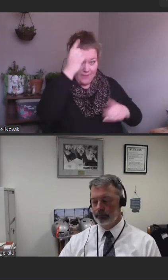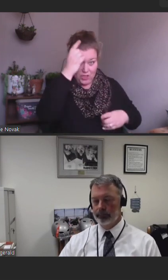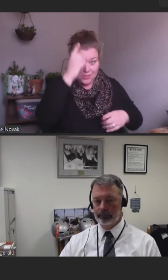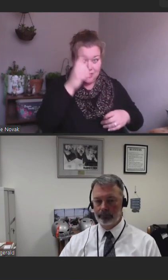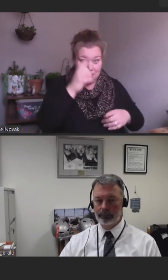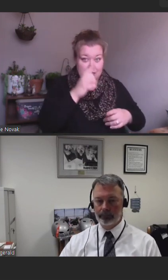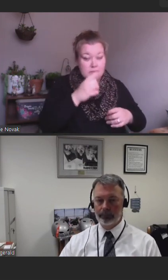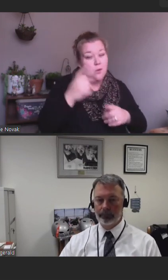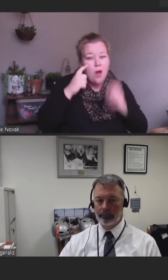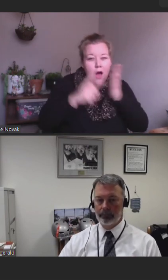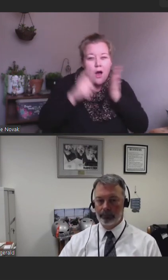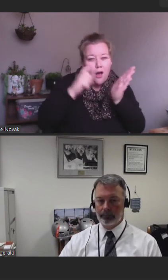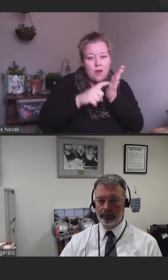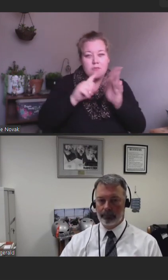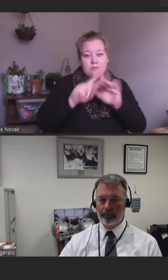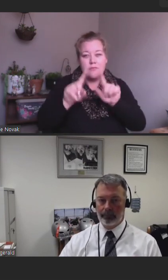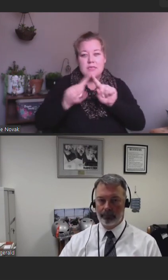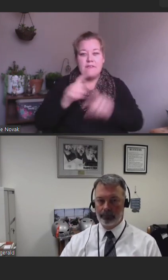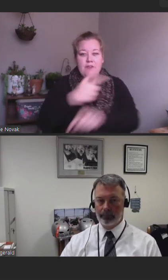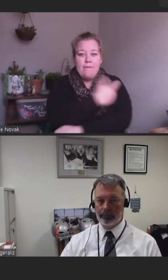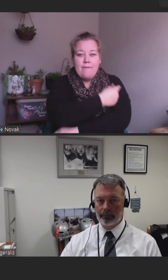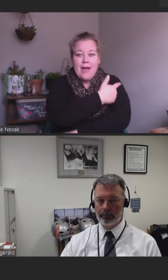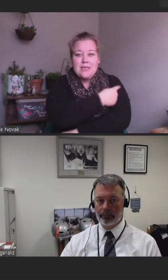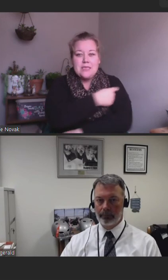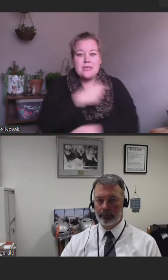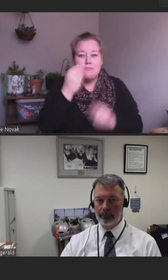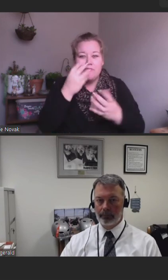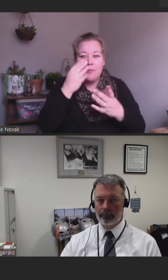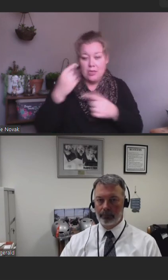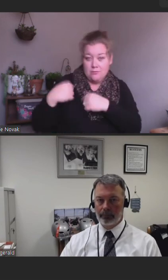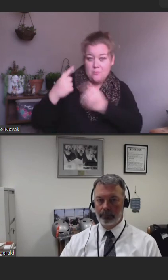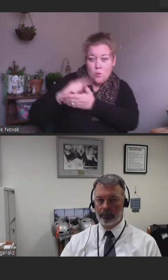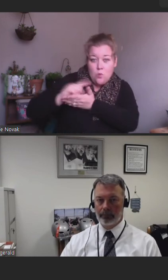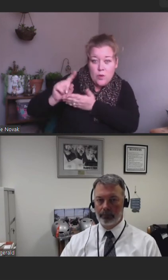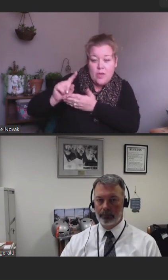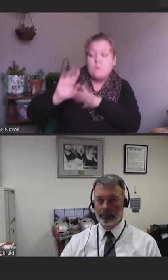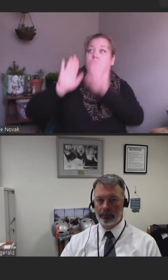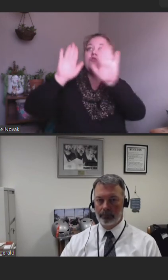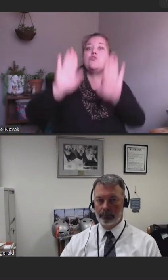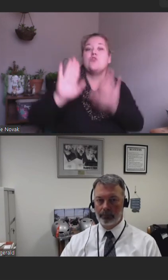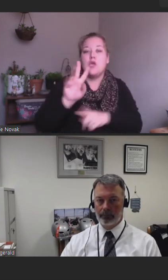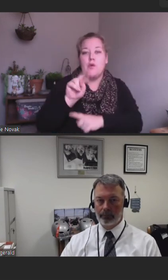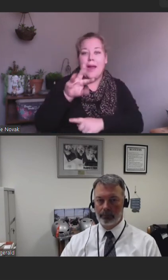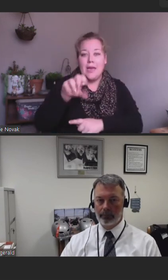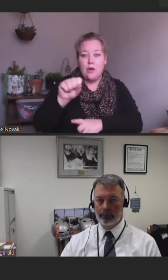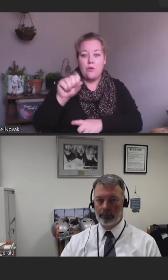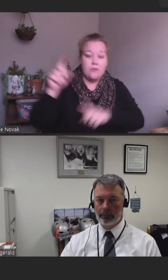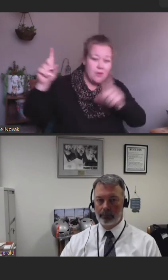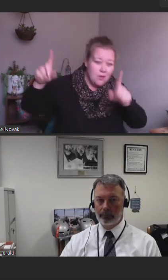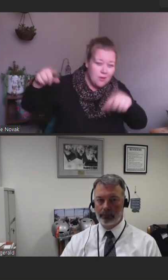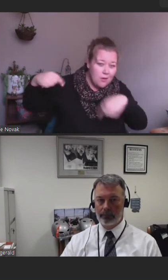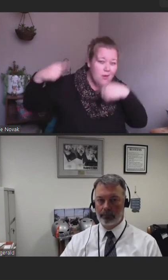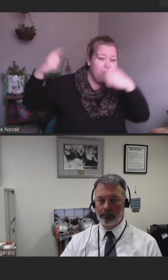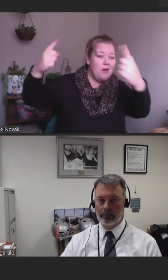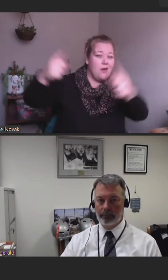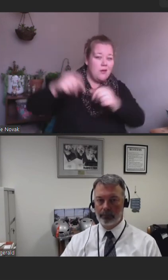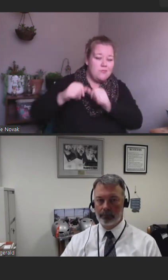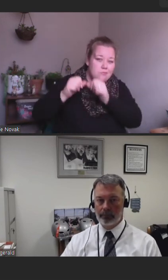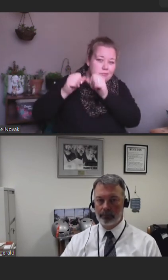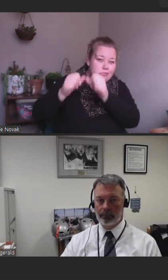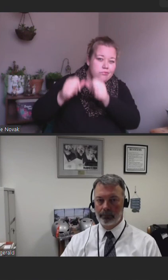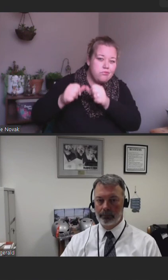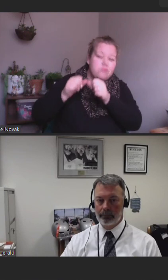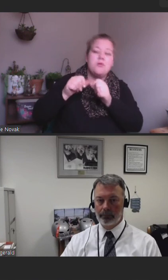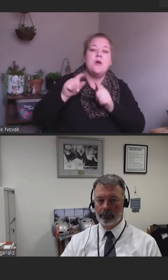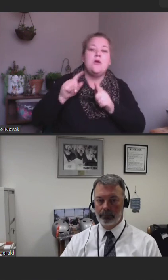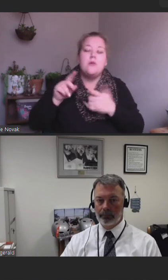vaccine effectiveness that's coming out just within the last week. So this marathon that we've been in and we continue to run, we're